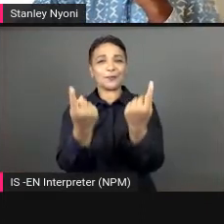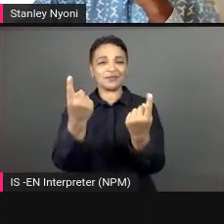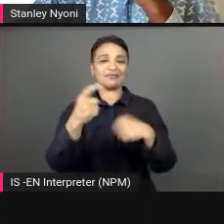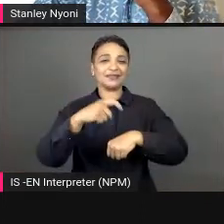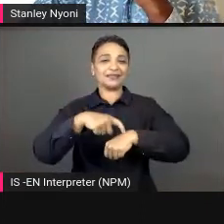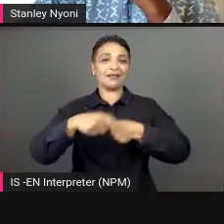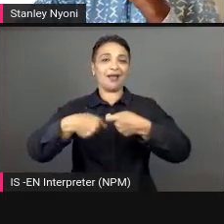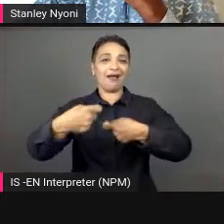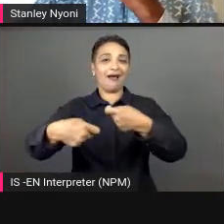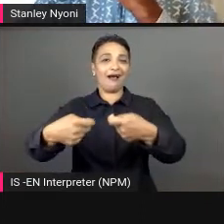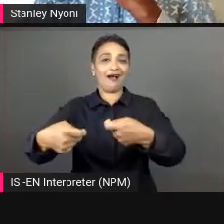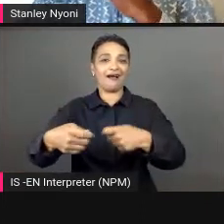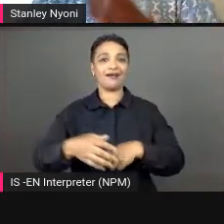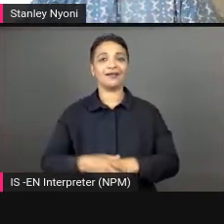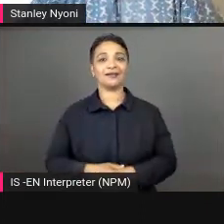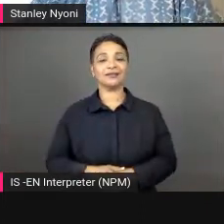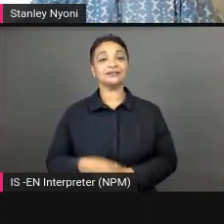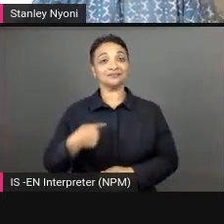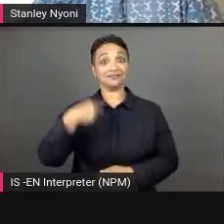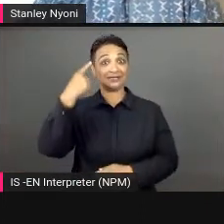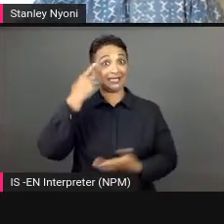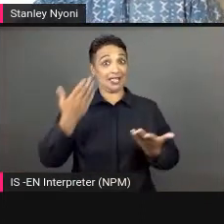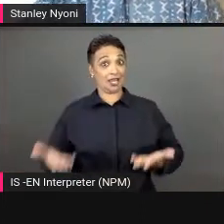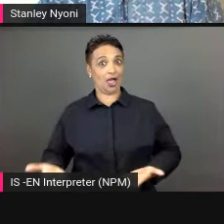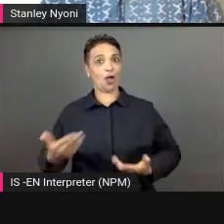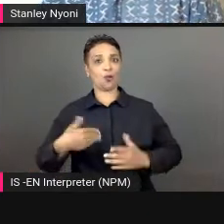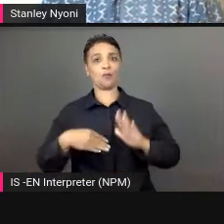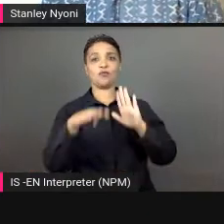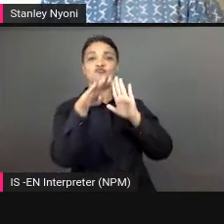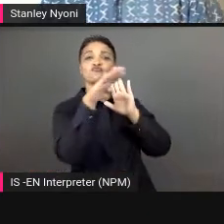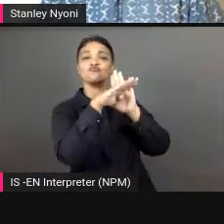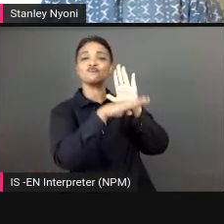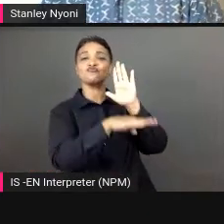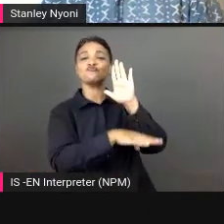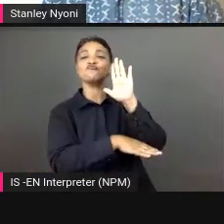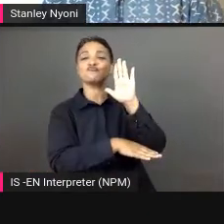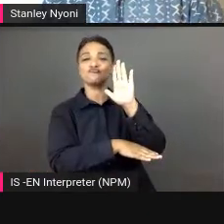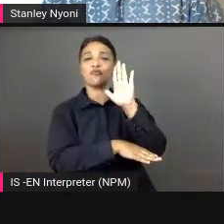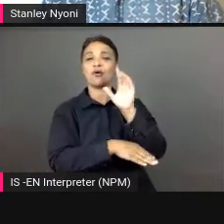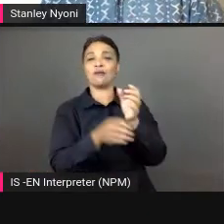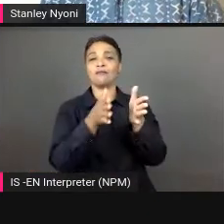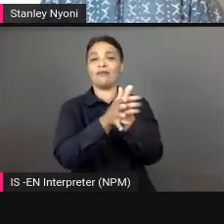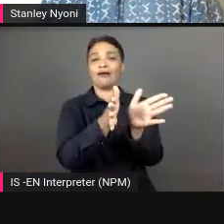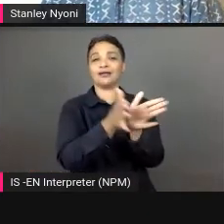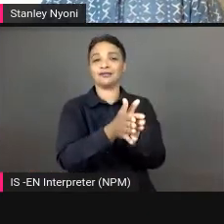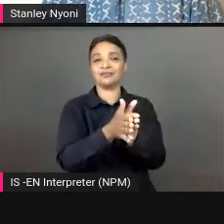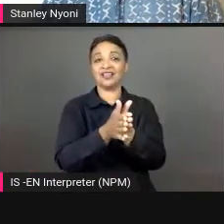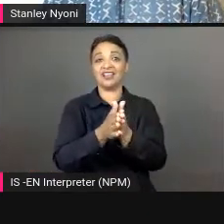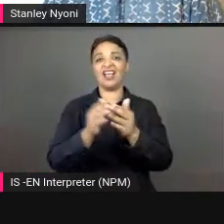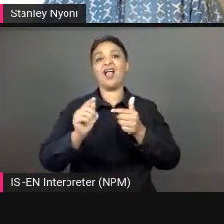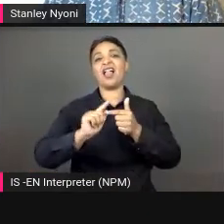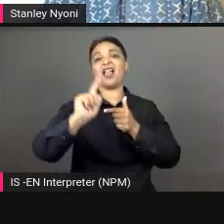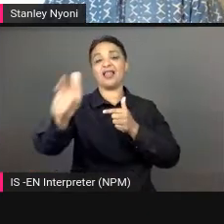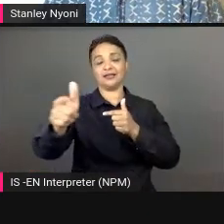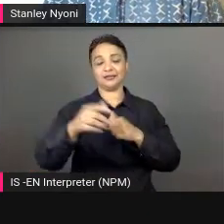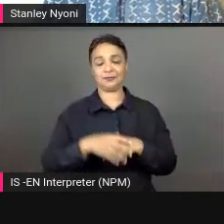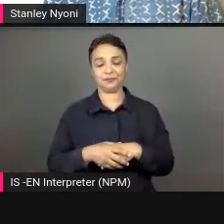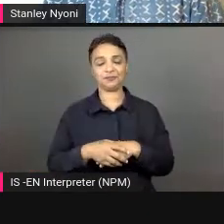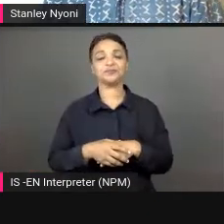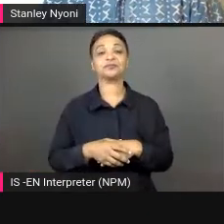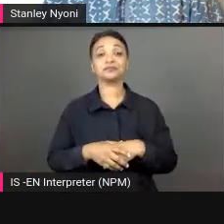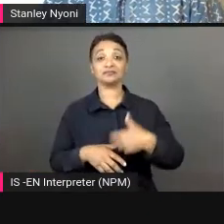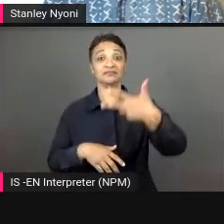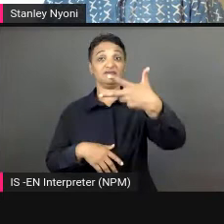giving you the structure of the program, and we come back to the poll when people are done. So over the next 3 days, we will